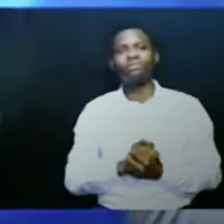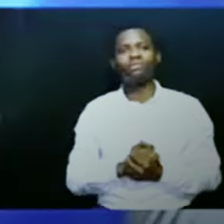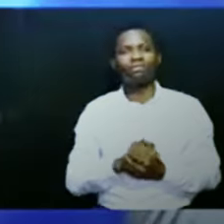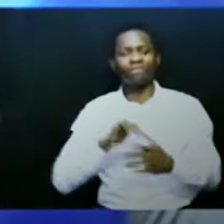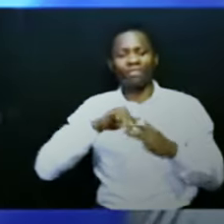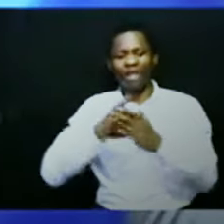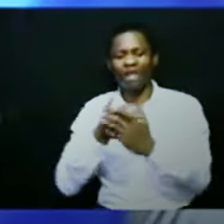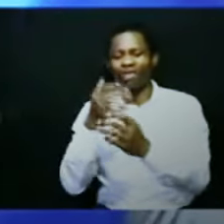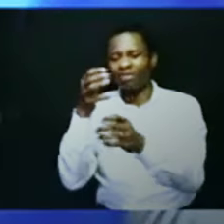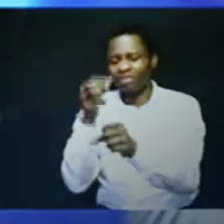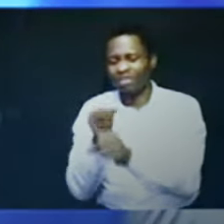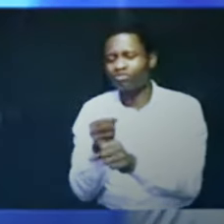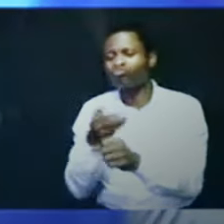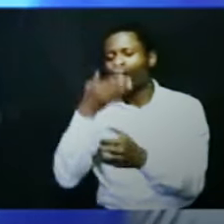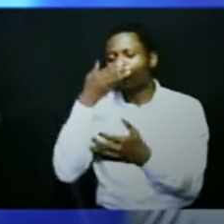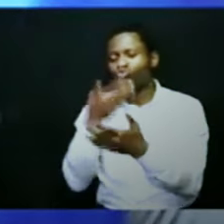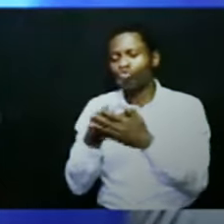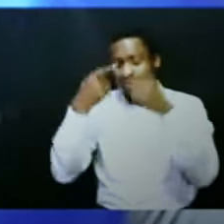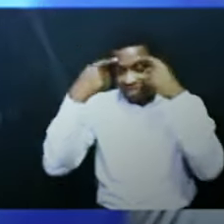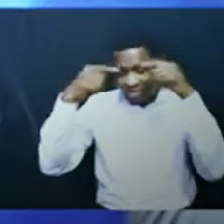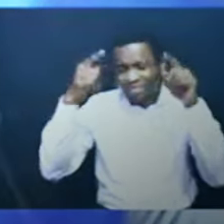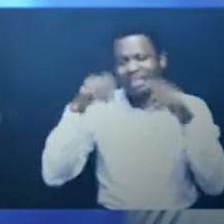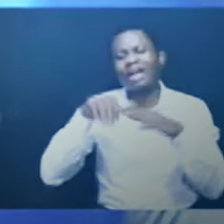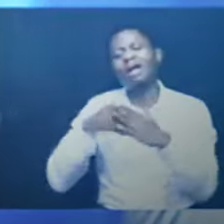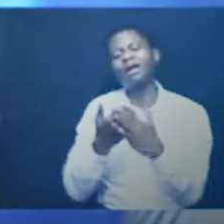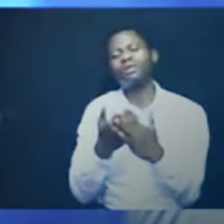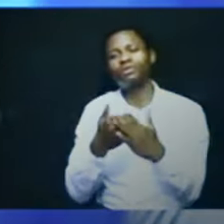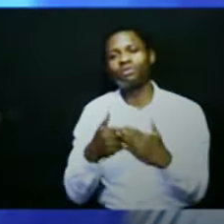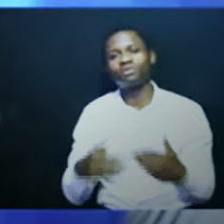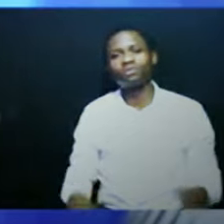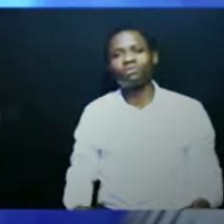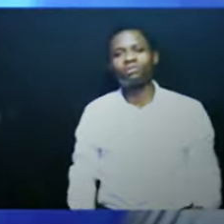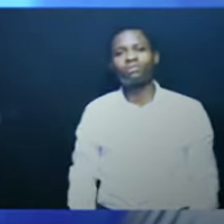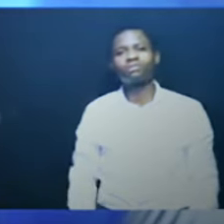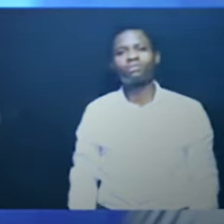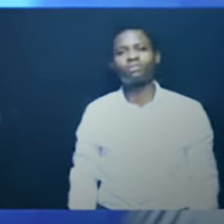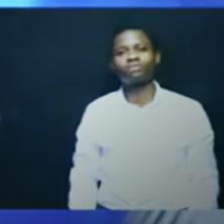we achieve good success?